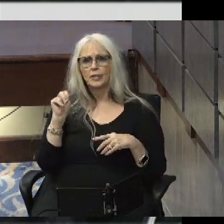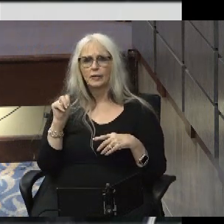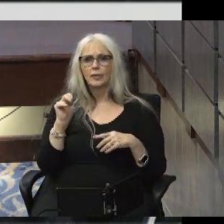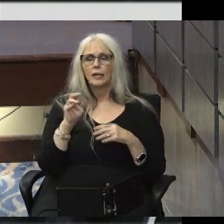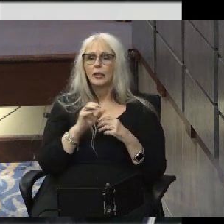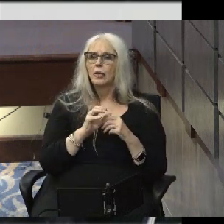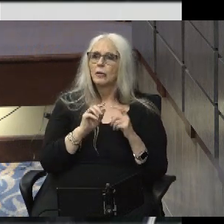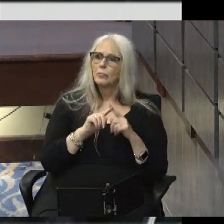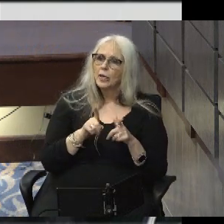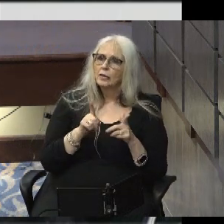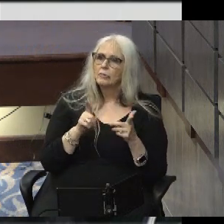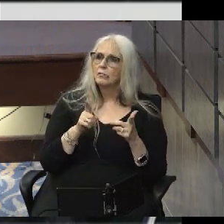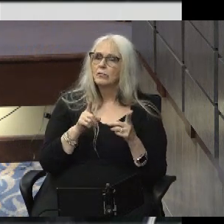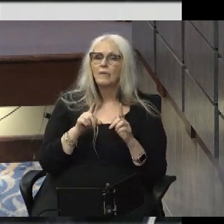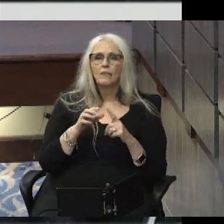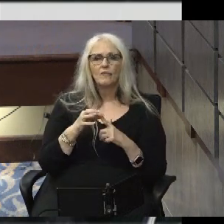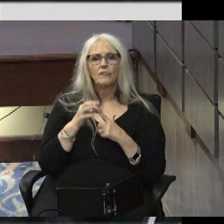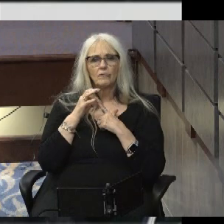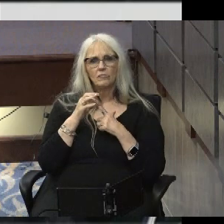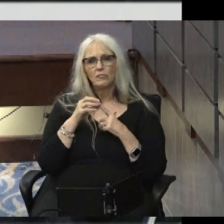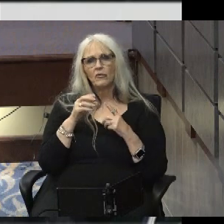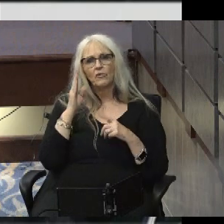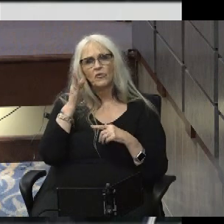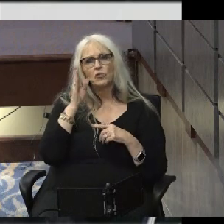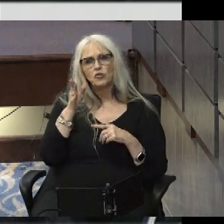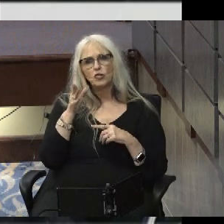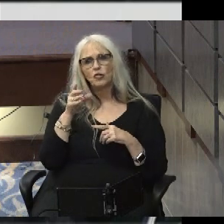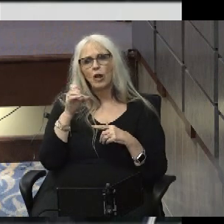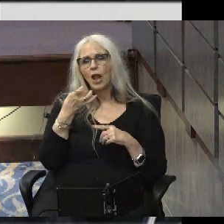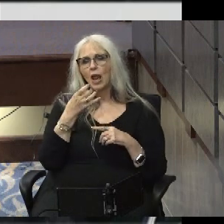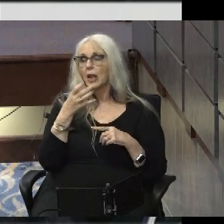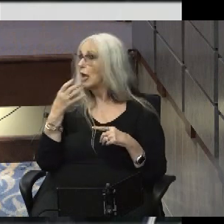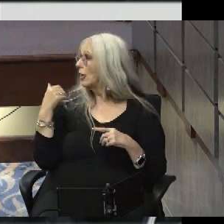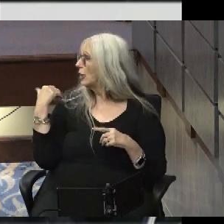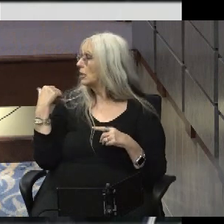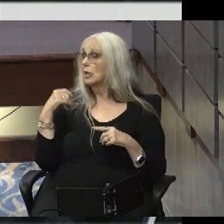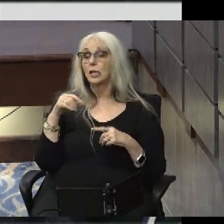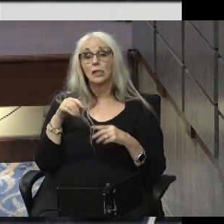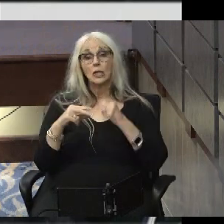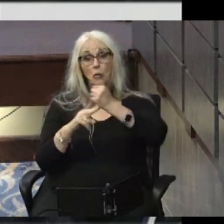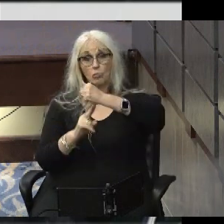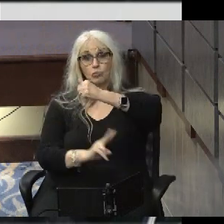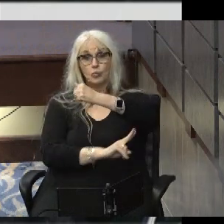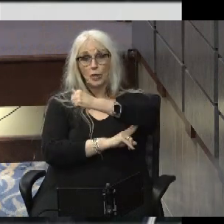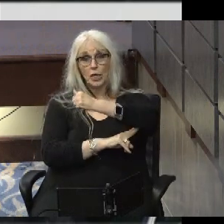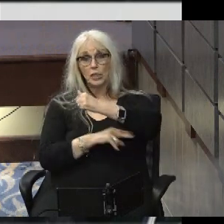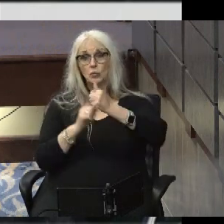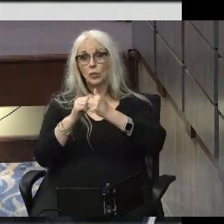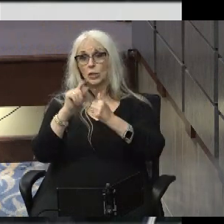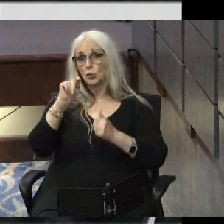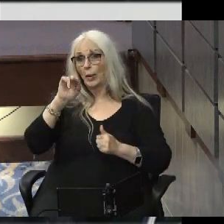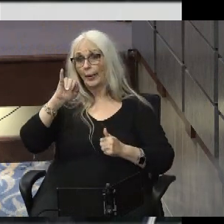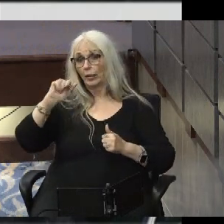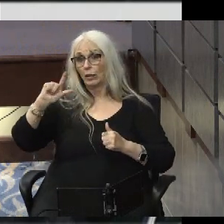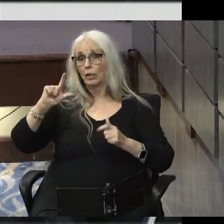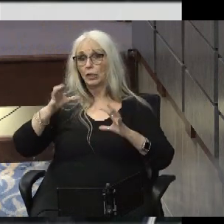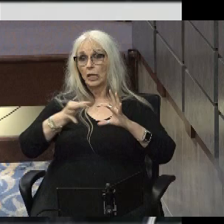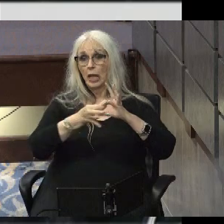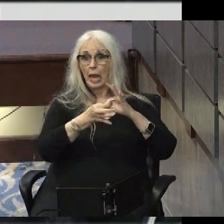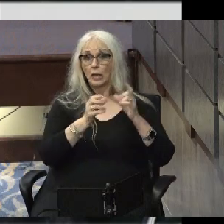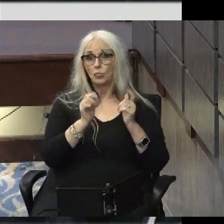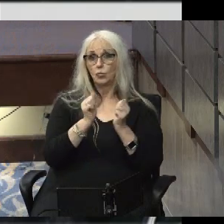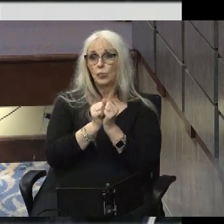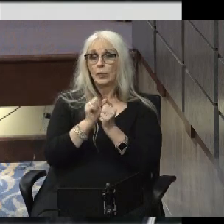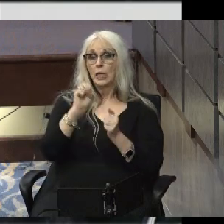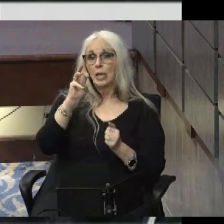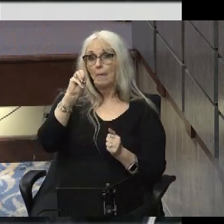having feature lighting. For reference on that topic, the bridge or the trail that was constructed to connect to McLean Stadium, I